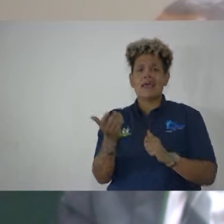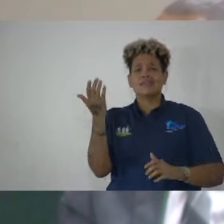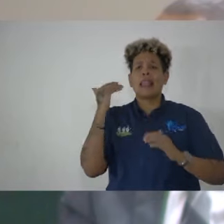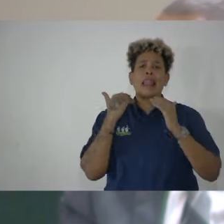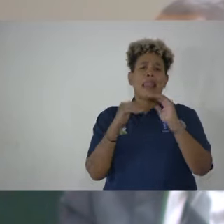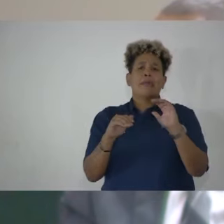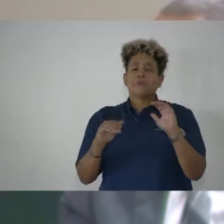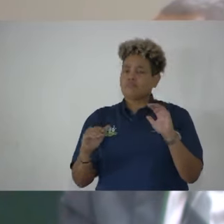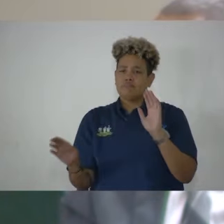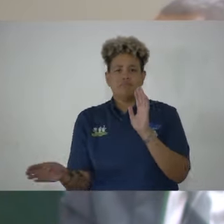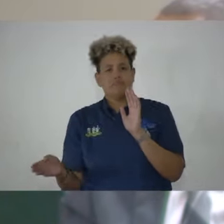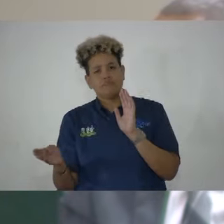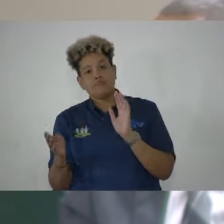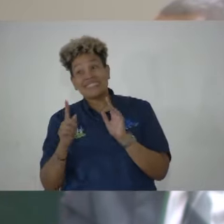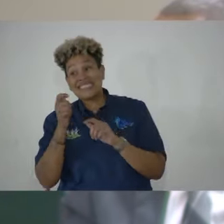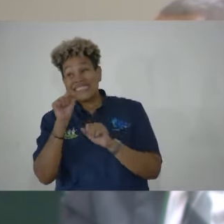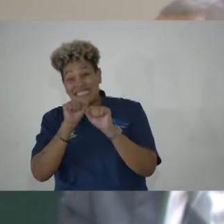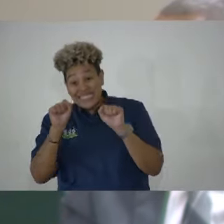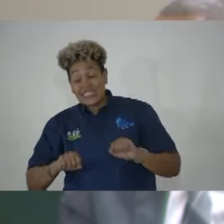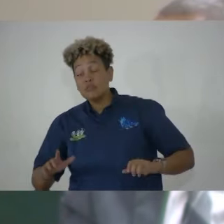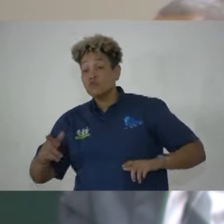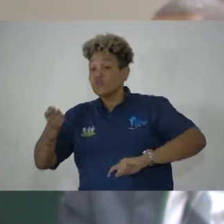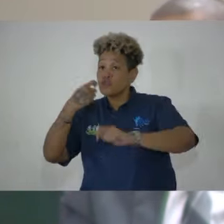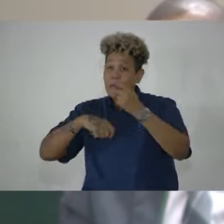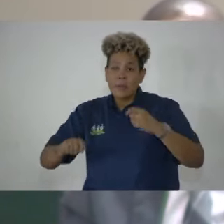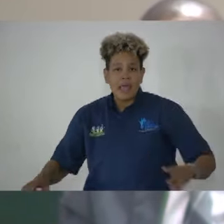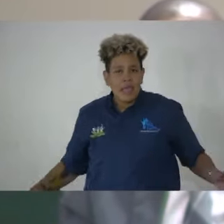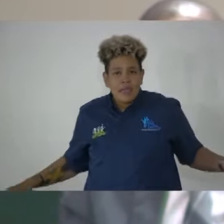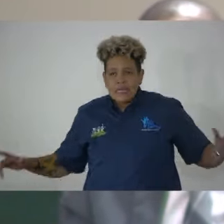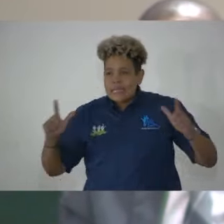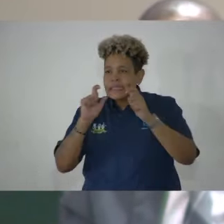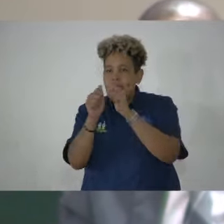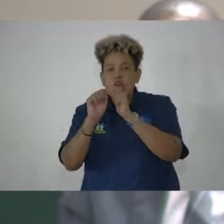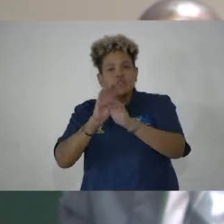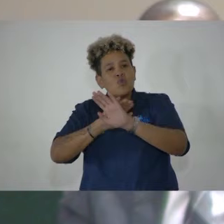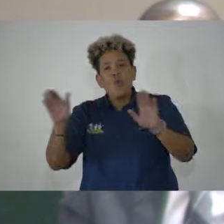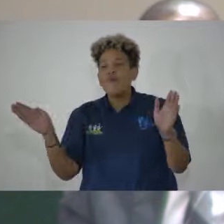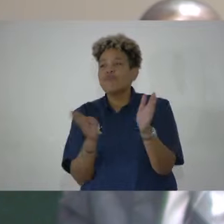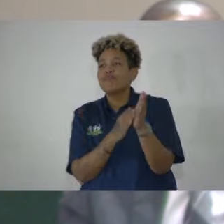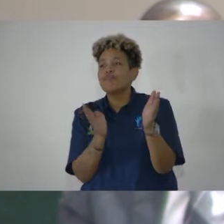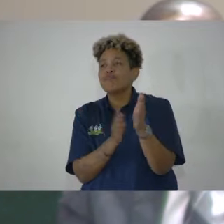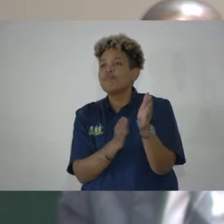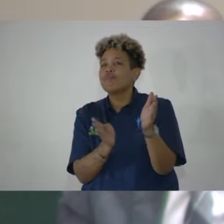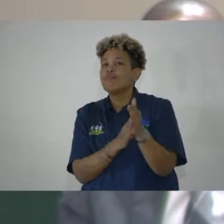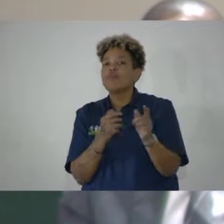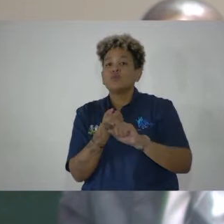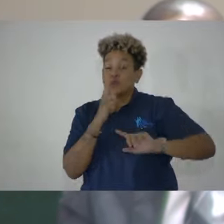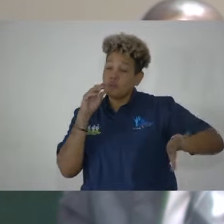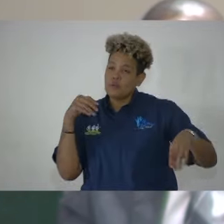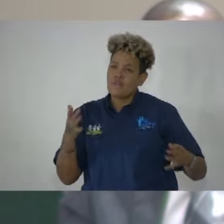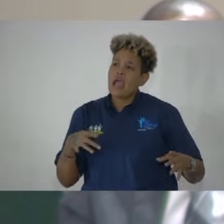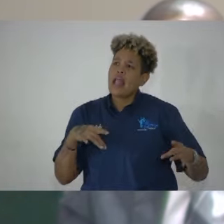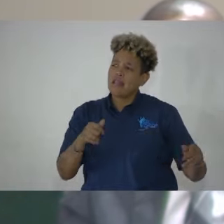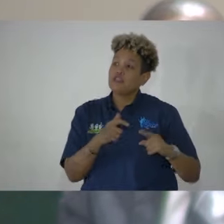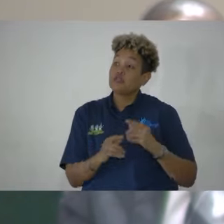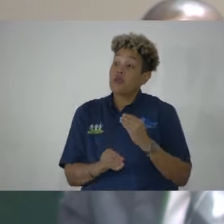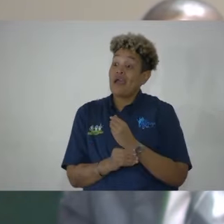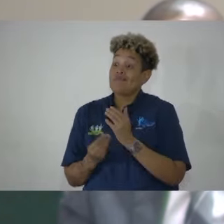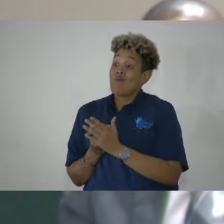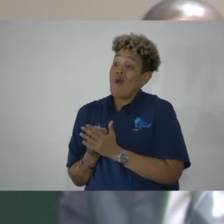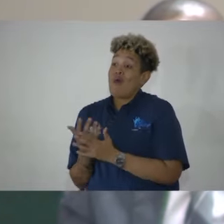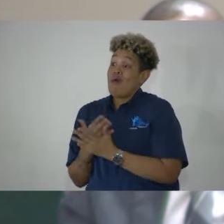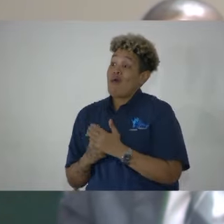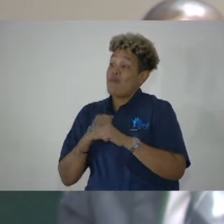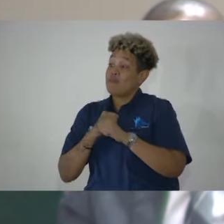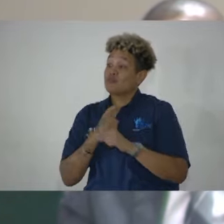However, this system is to be replaced by a comprehensive cashless system which will provide the requisite efficiency and revenue protection